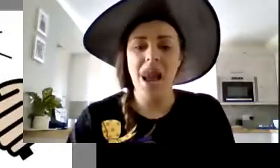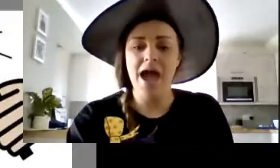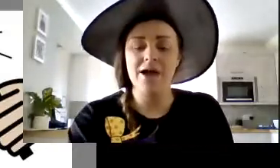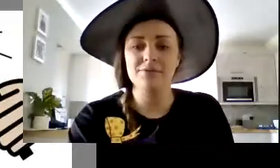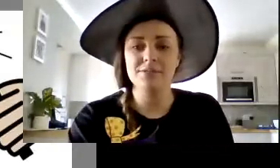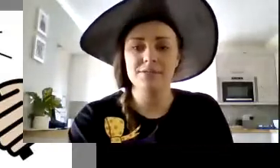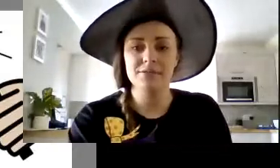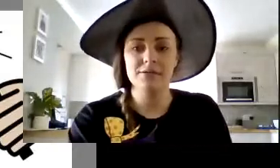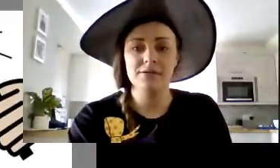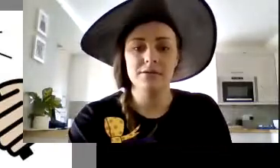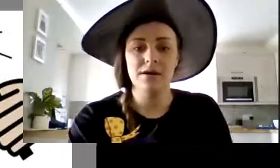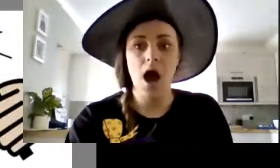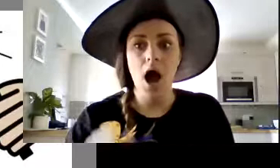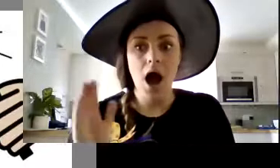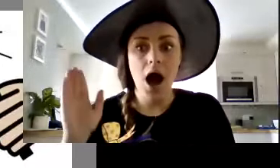and loud.